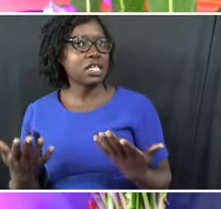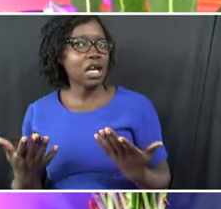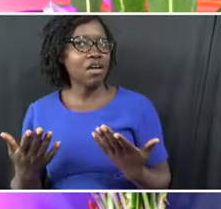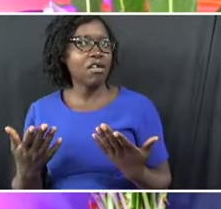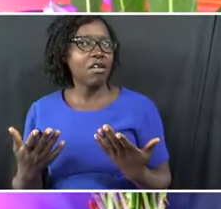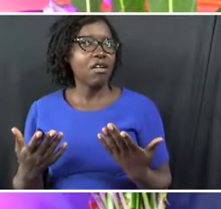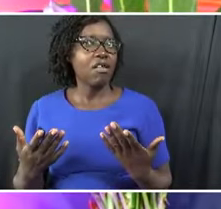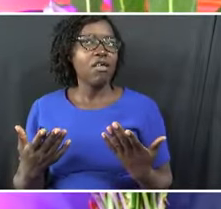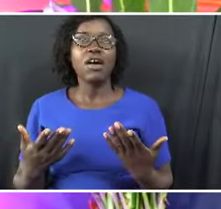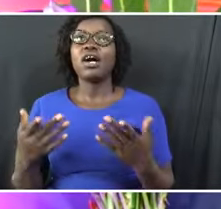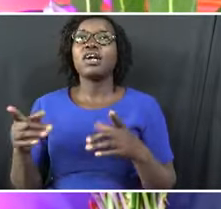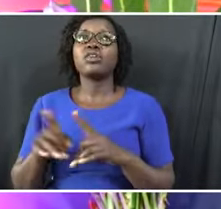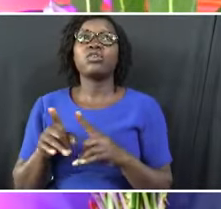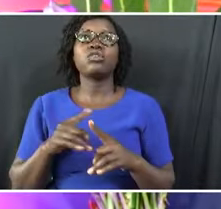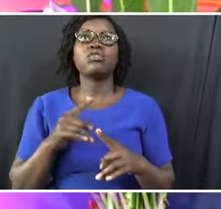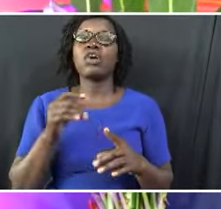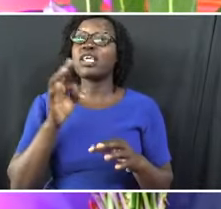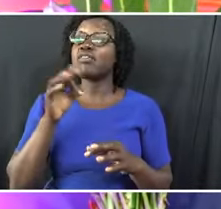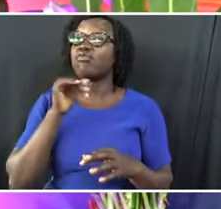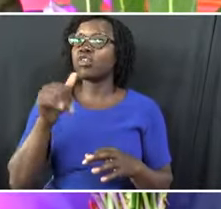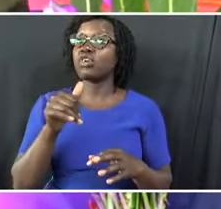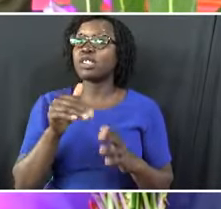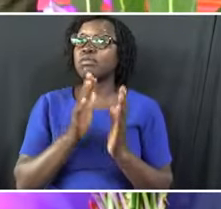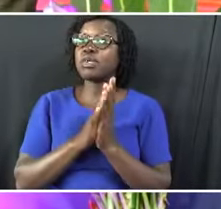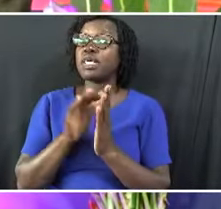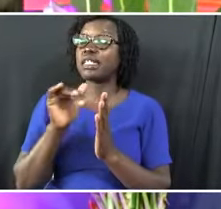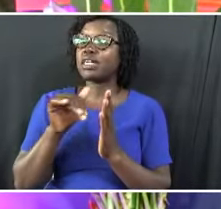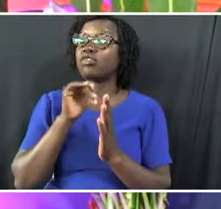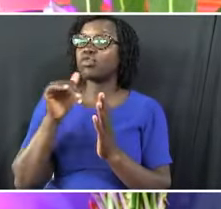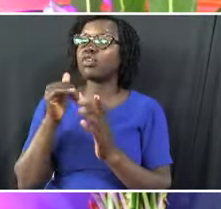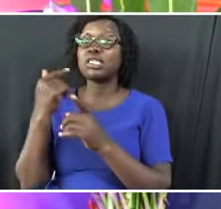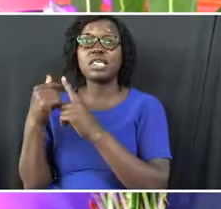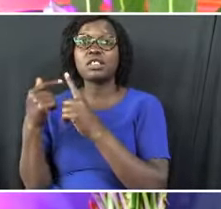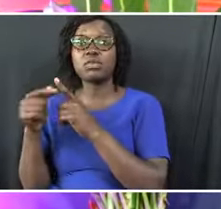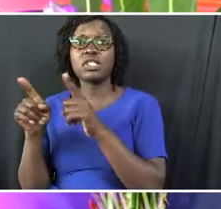not, pray hard that this experience may not be